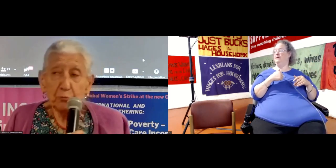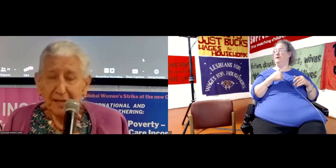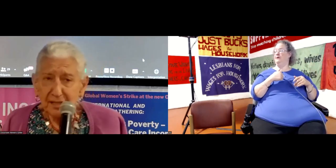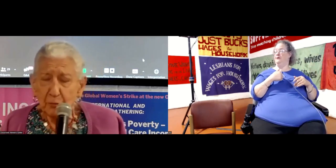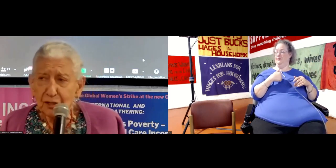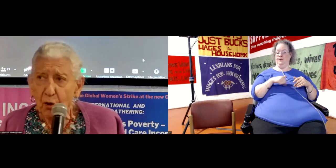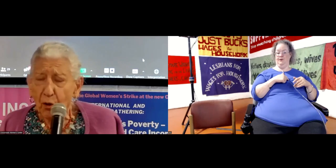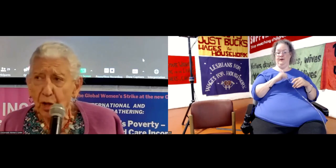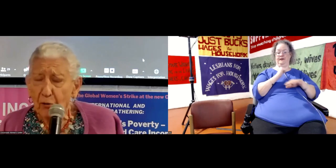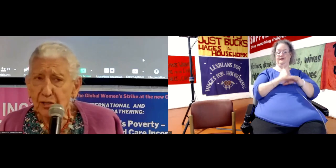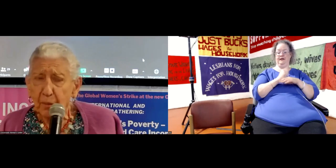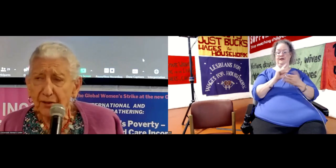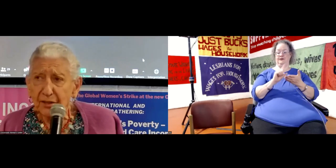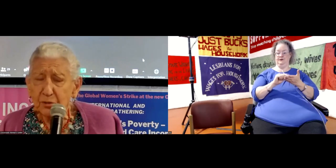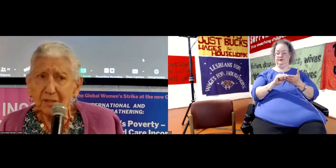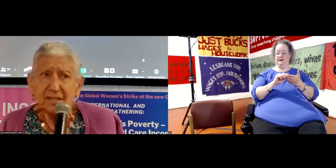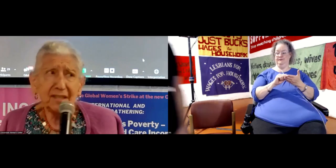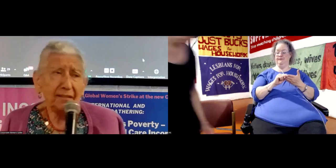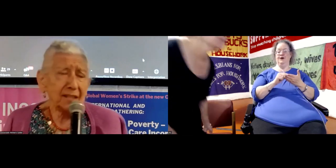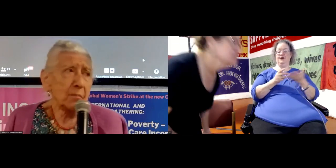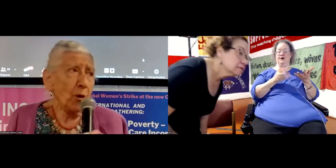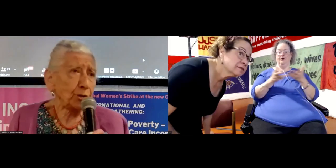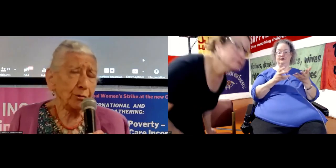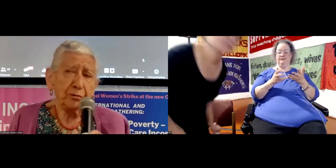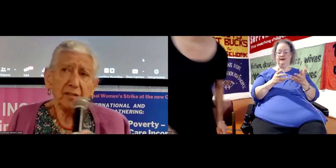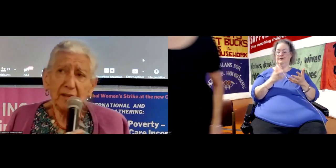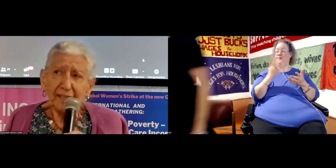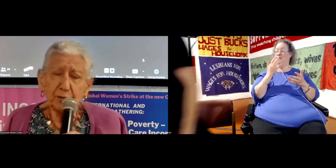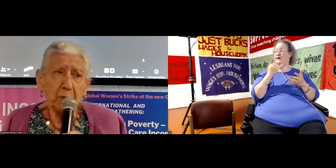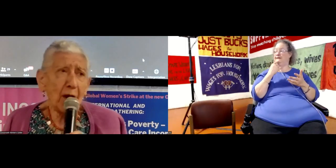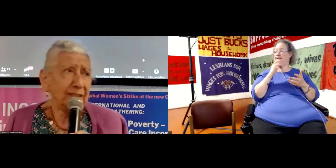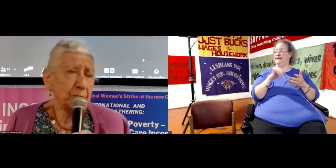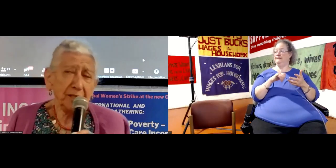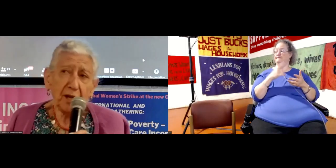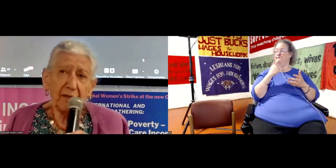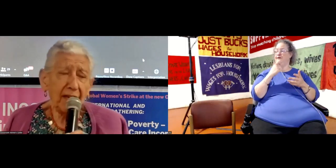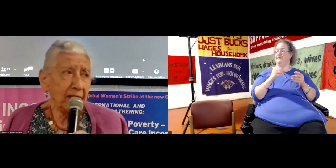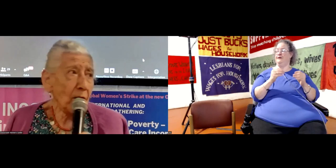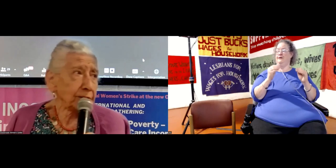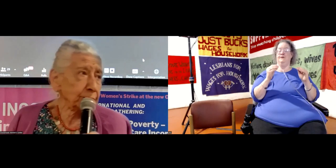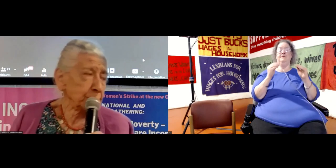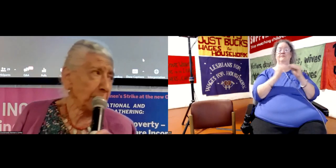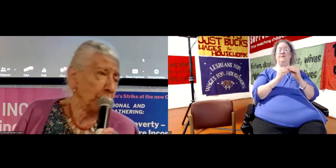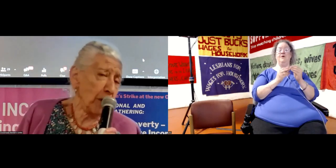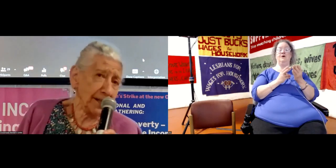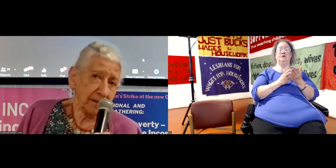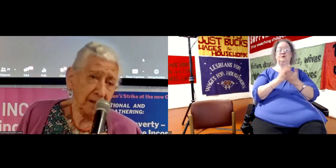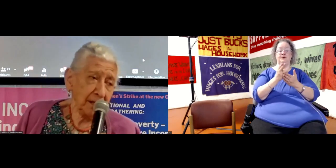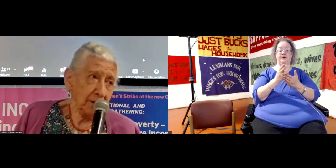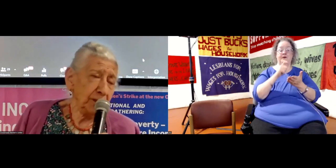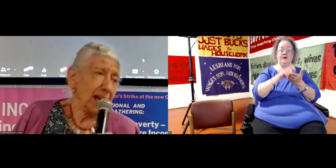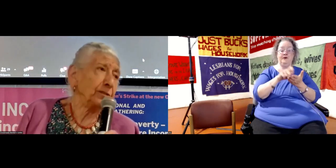Correspondence. The reason it was called Correspondence was he said there's more truth in the letters we write to each other than the articles that we